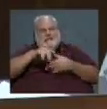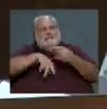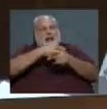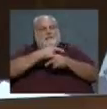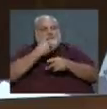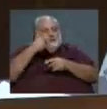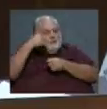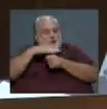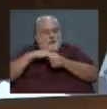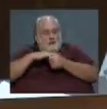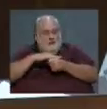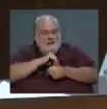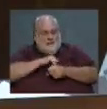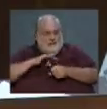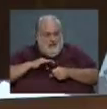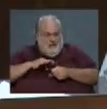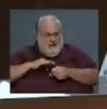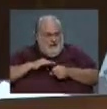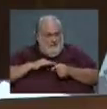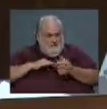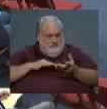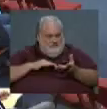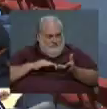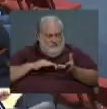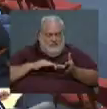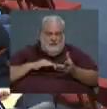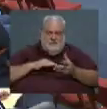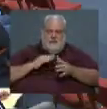don't think staff has a right to say that. Tom, well, am I in error?